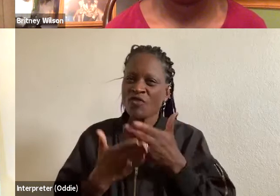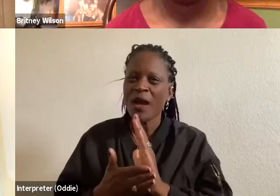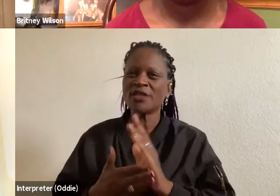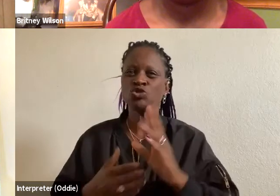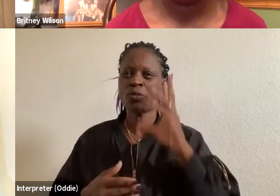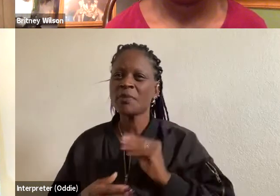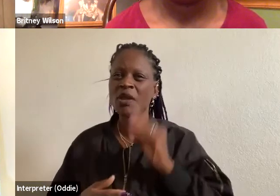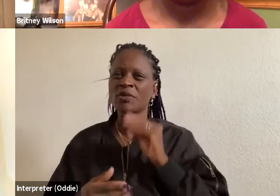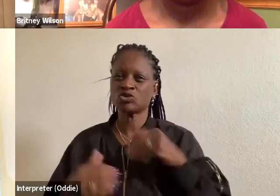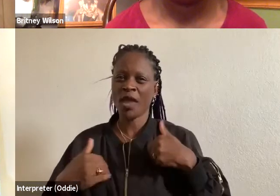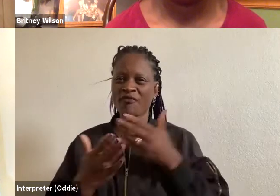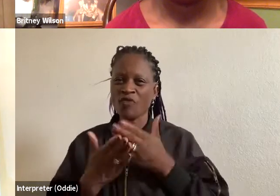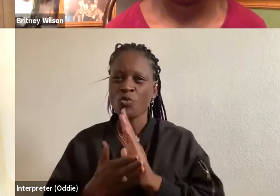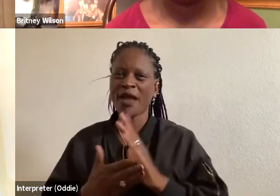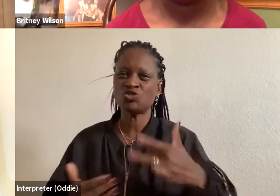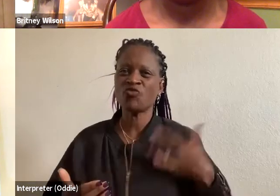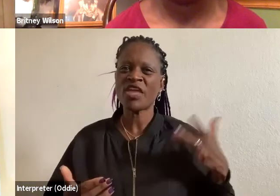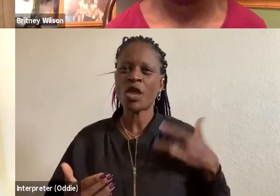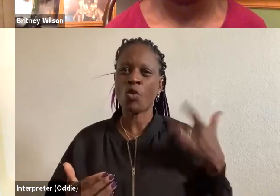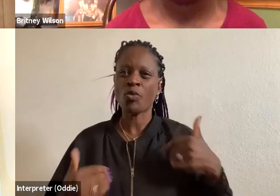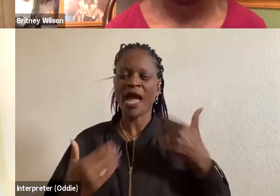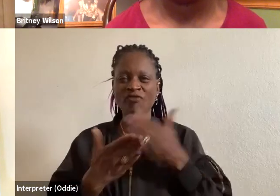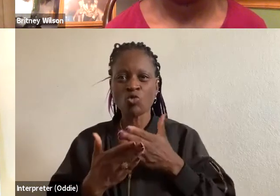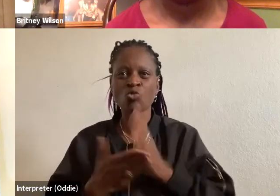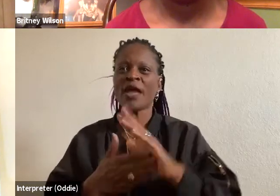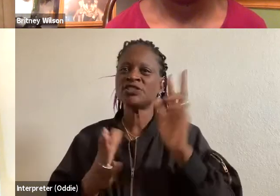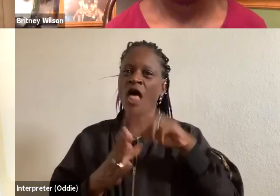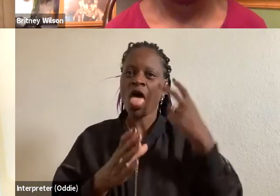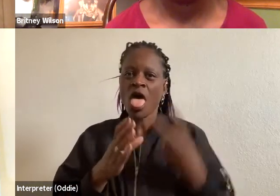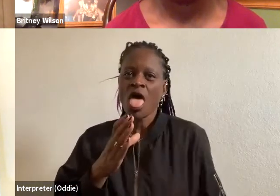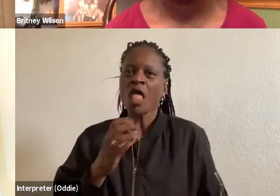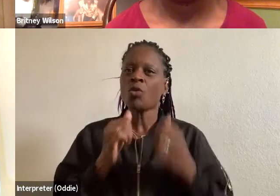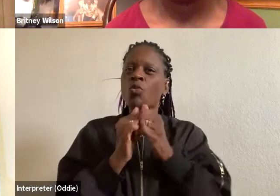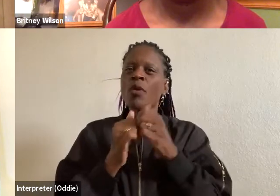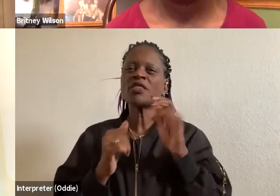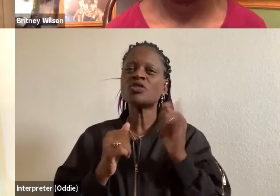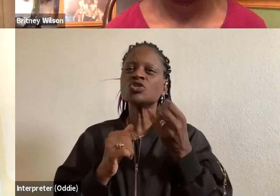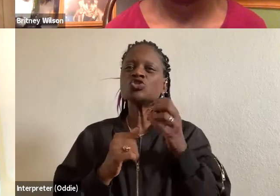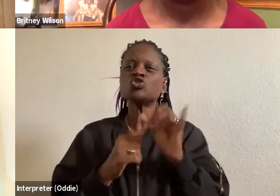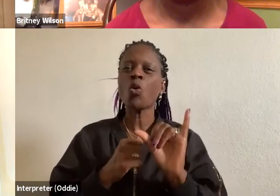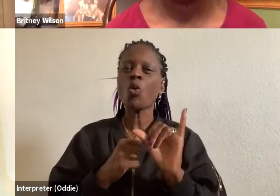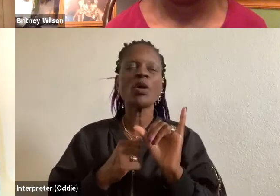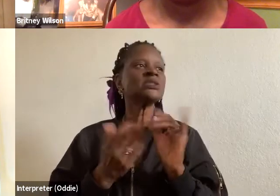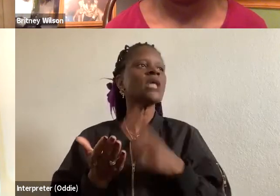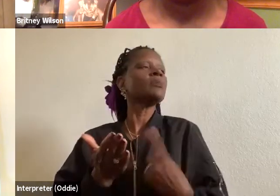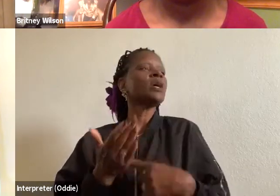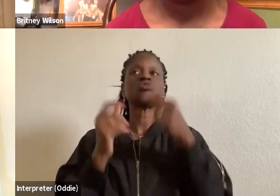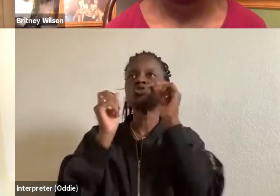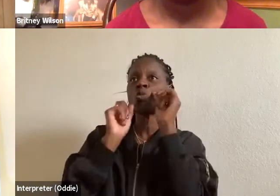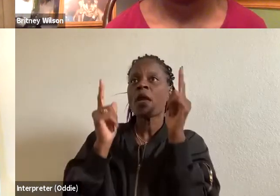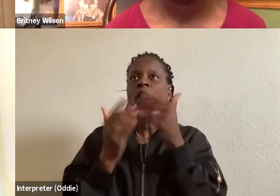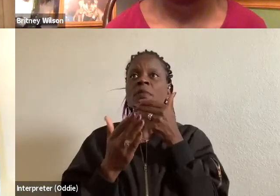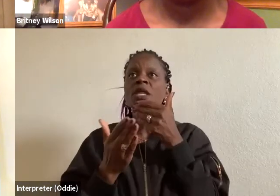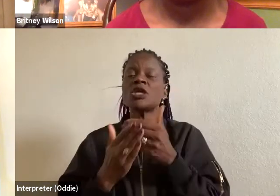to bask in it, no matter what it is, whether it's something small as in we just woke up in a good mood, to something big